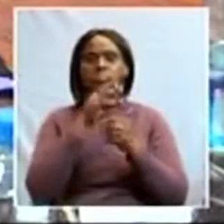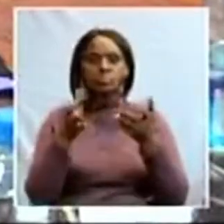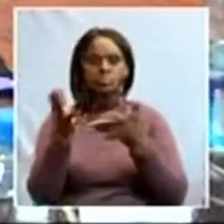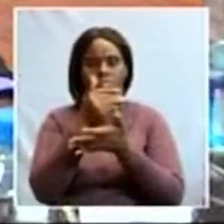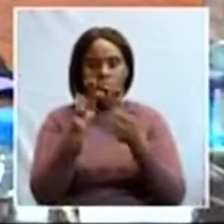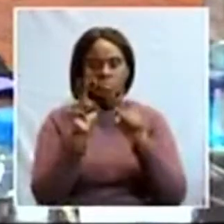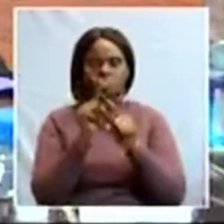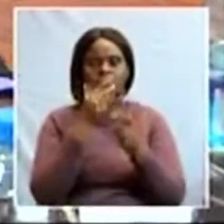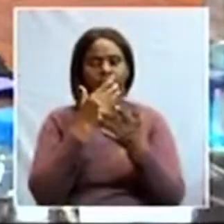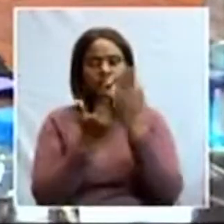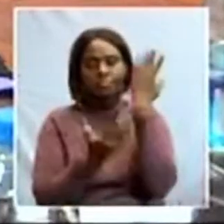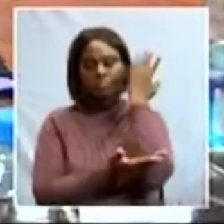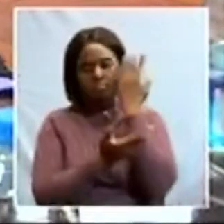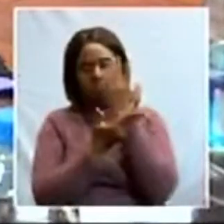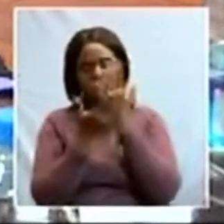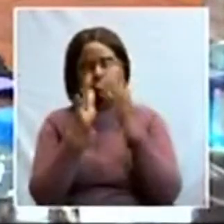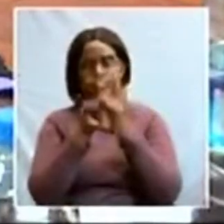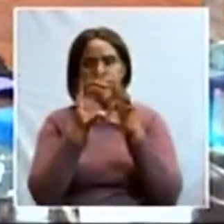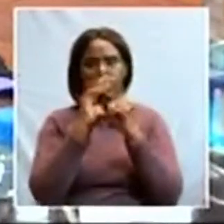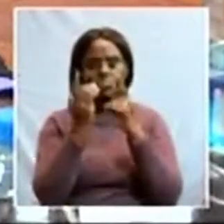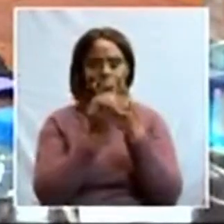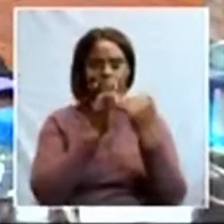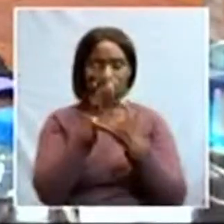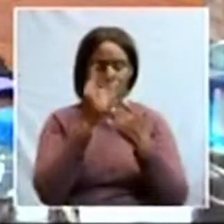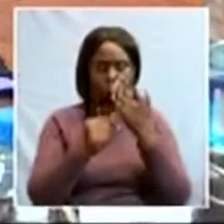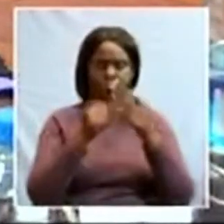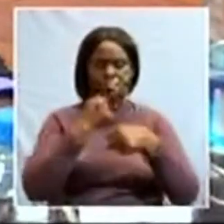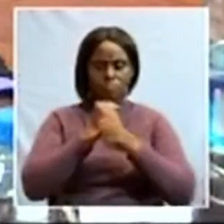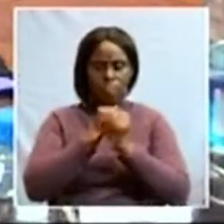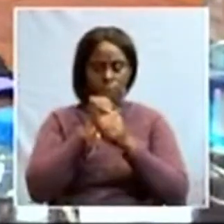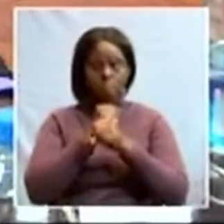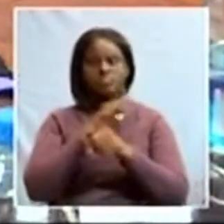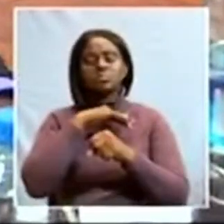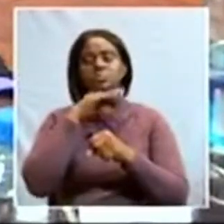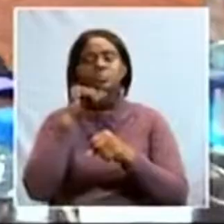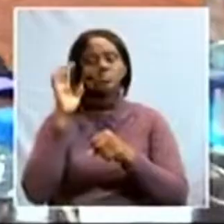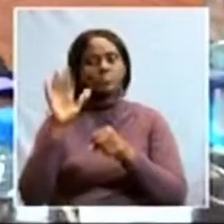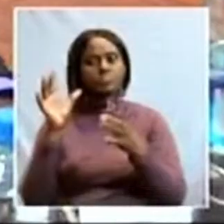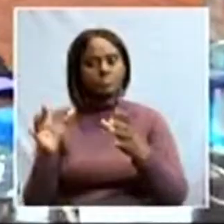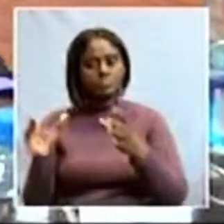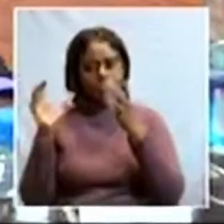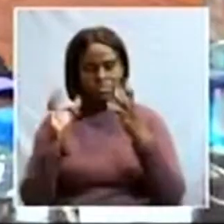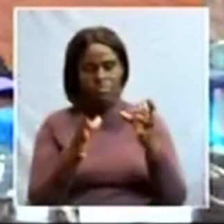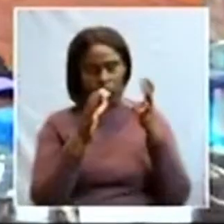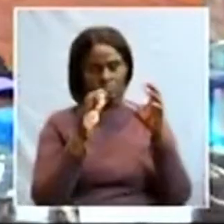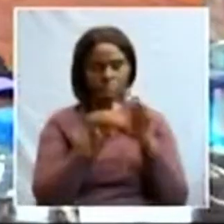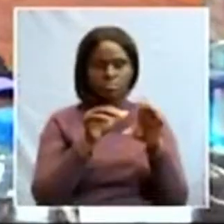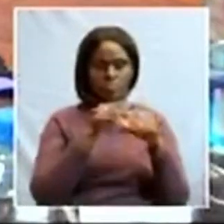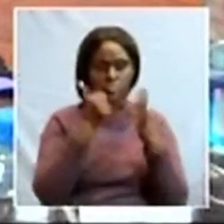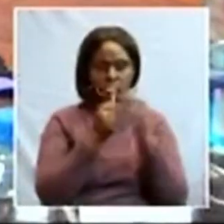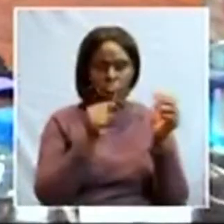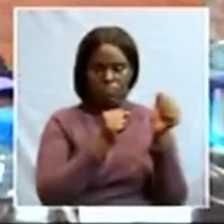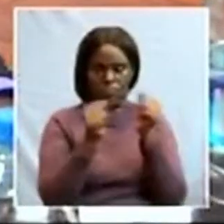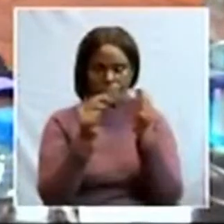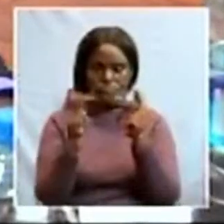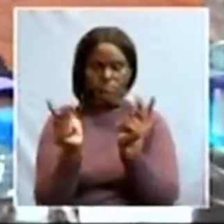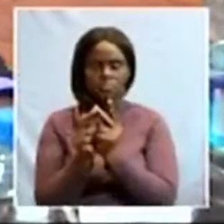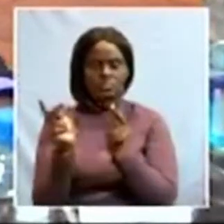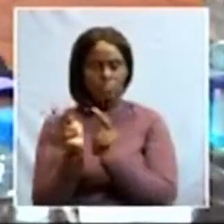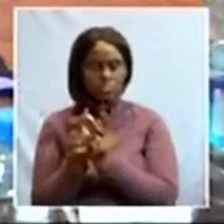is enhanced in the district through establishment of enough refuse bays in all strategic